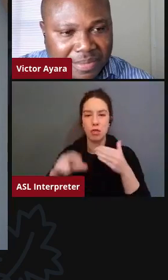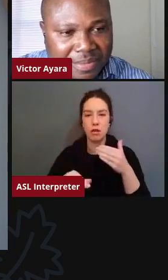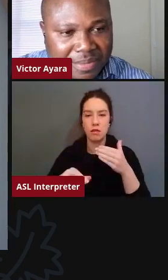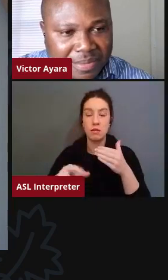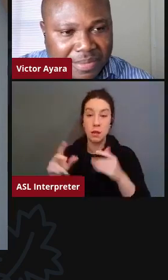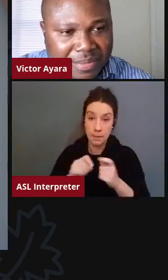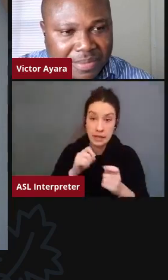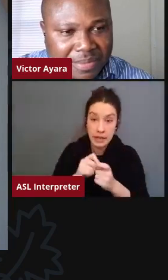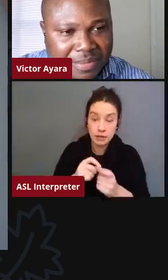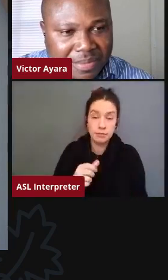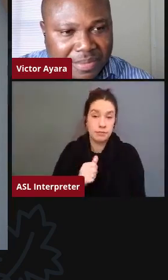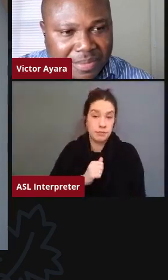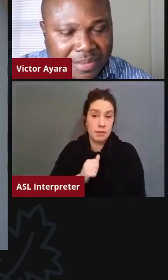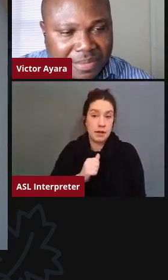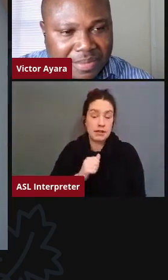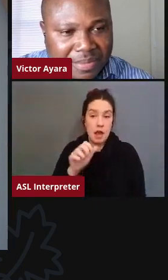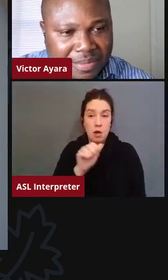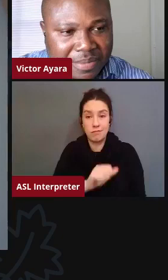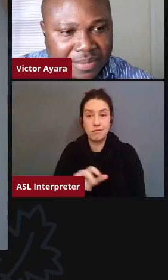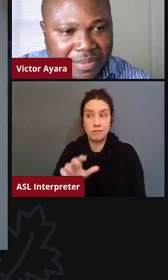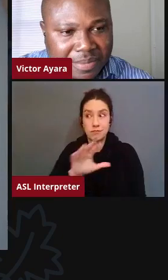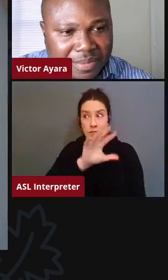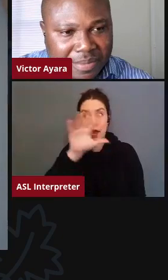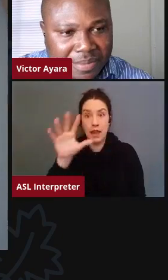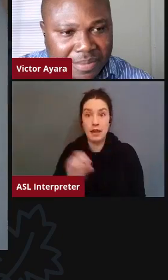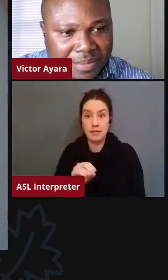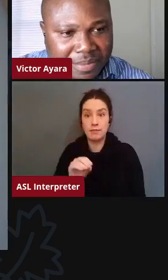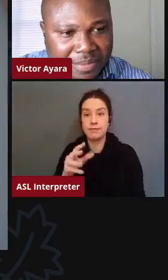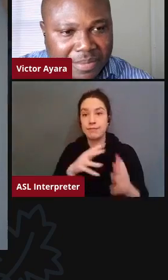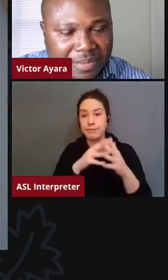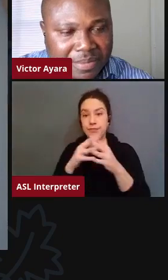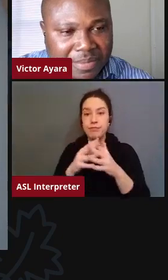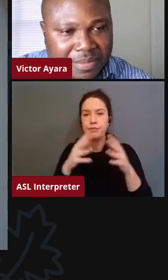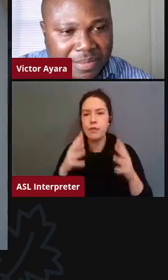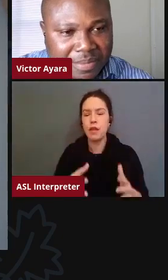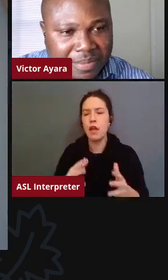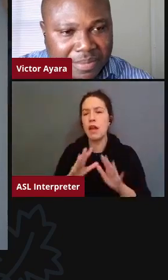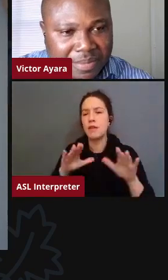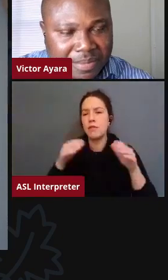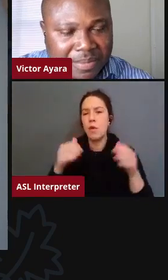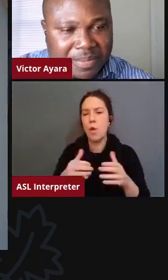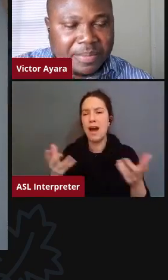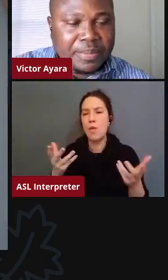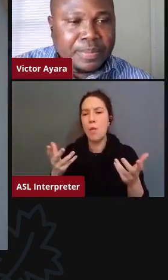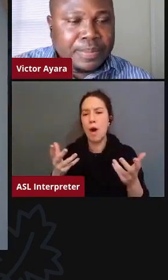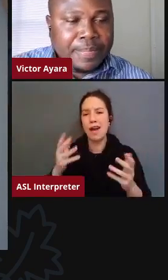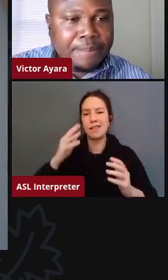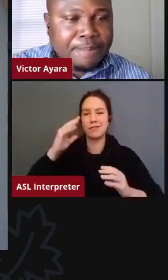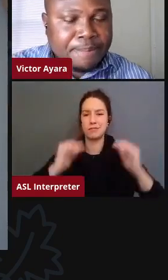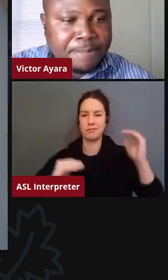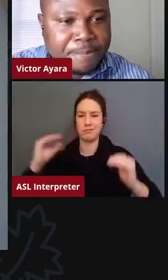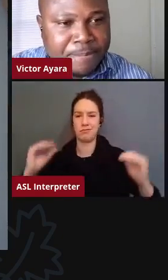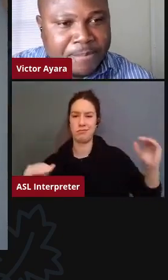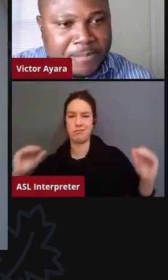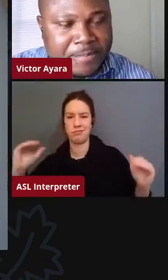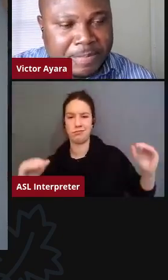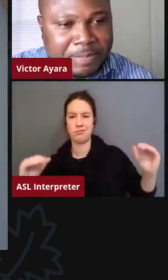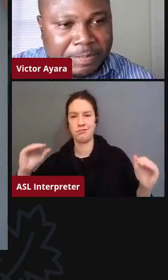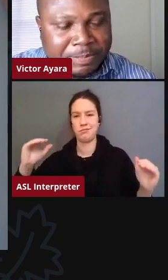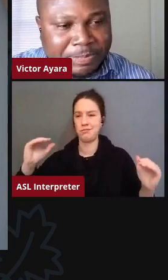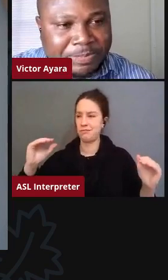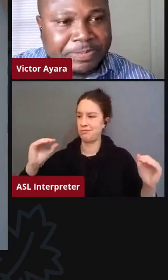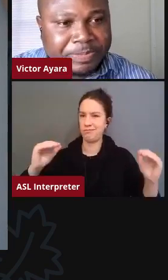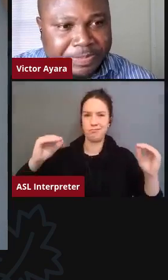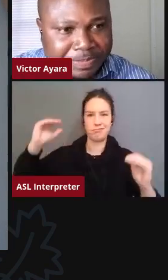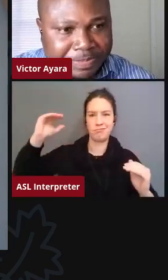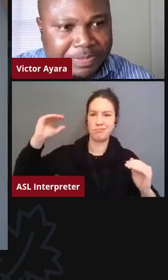an African American, I focus on disparities. I try to focus on the ability of